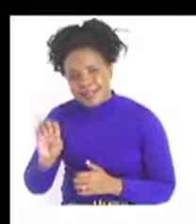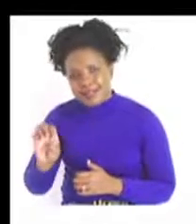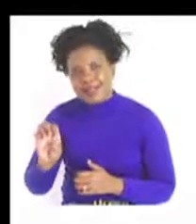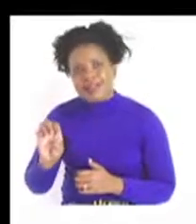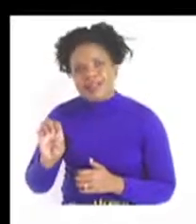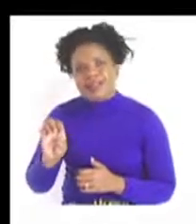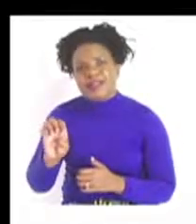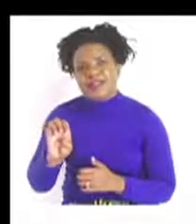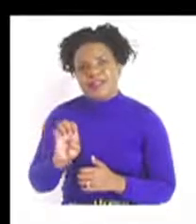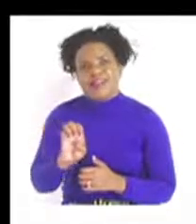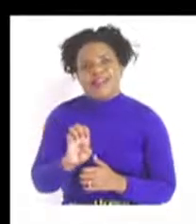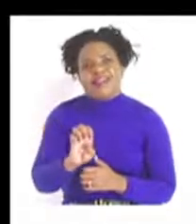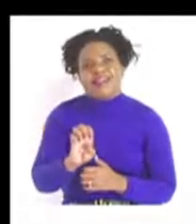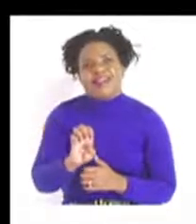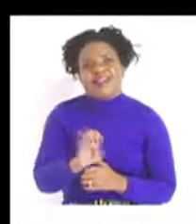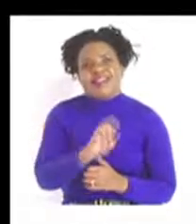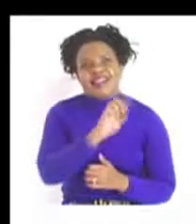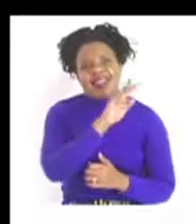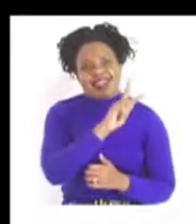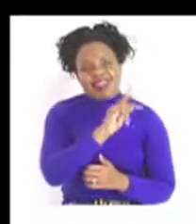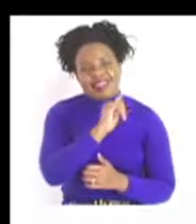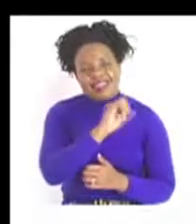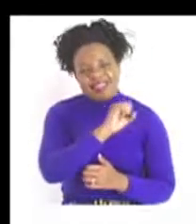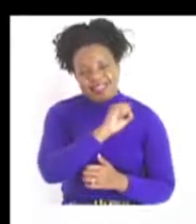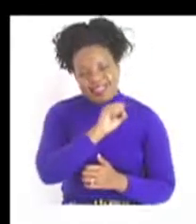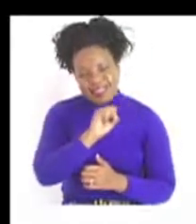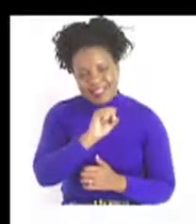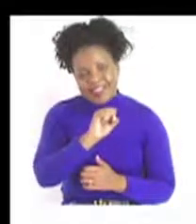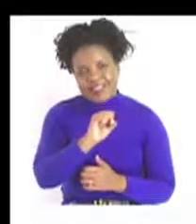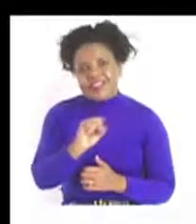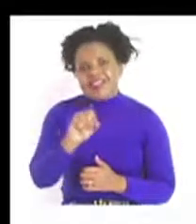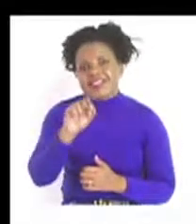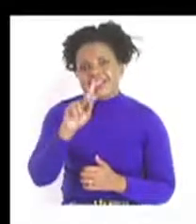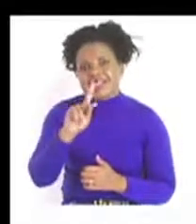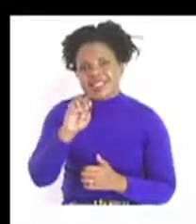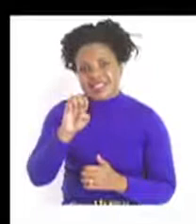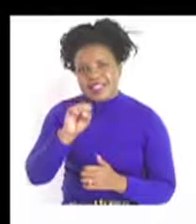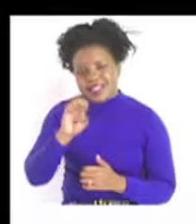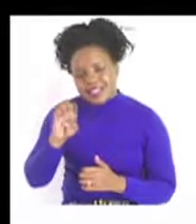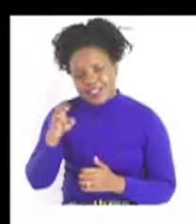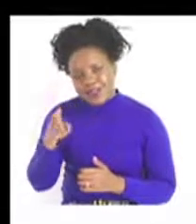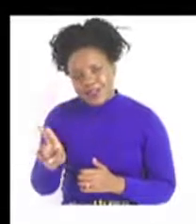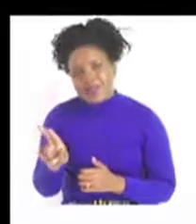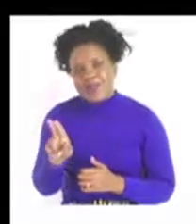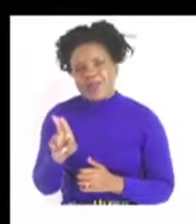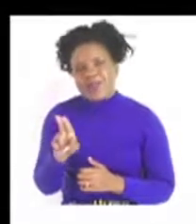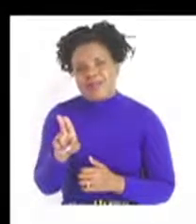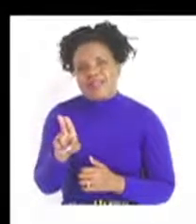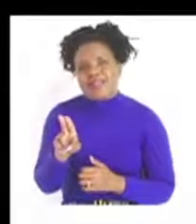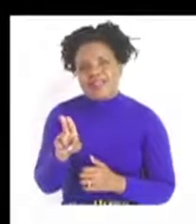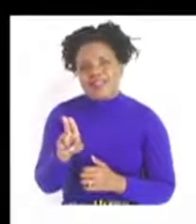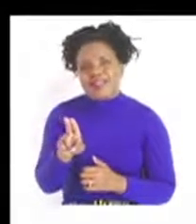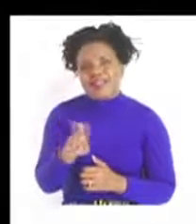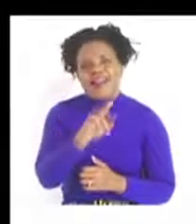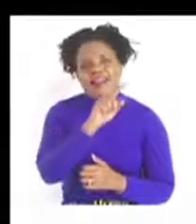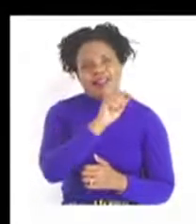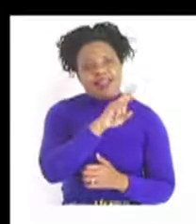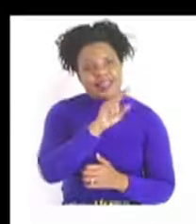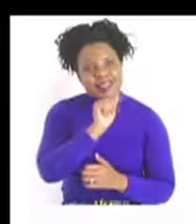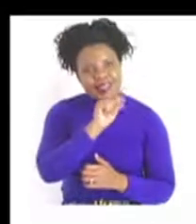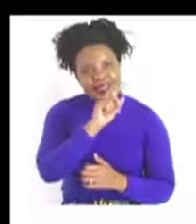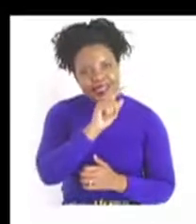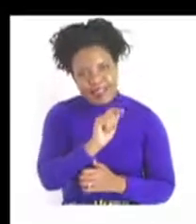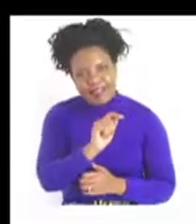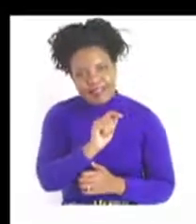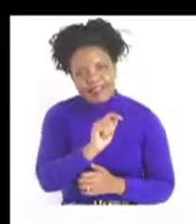is these, why shouldn't the plural of keys be keys? Then 1 may